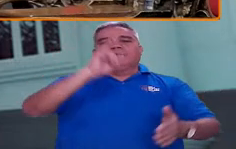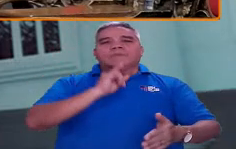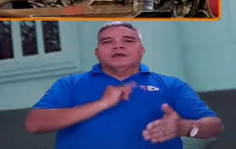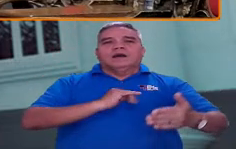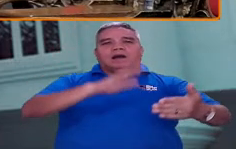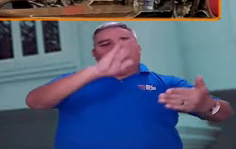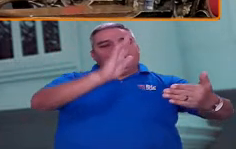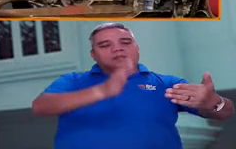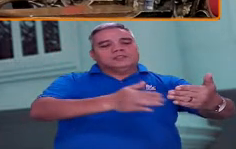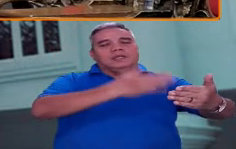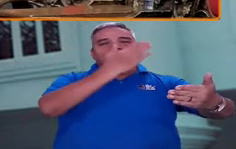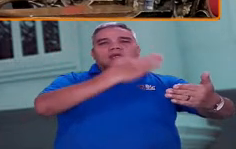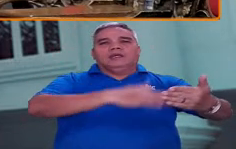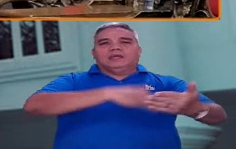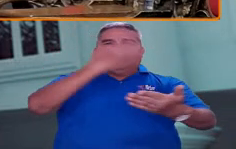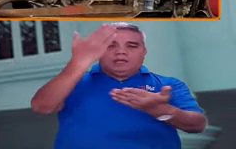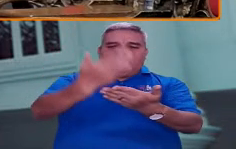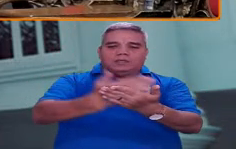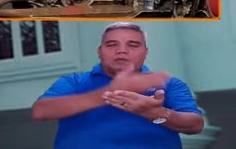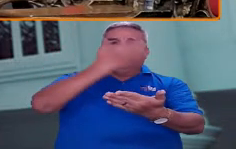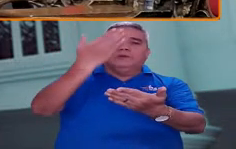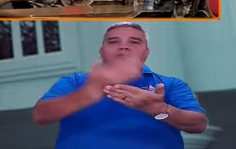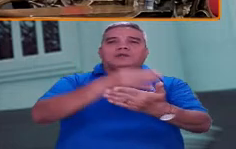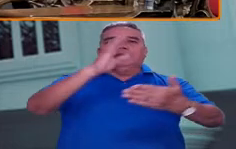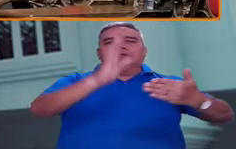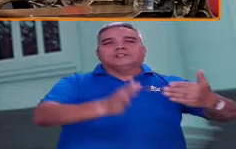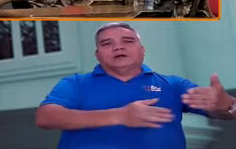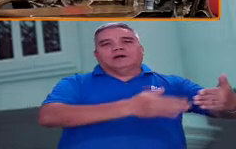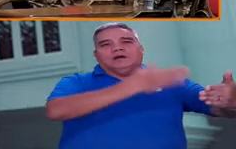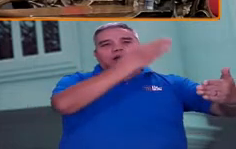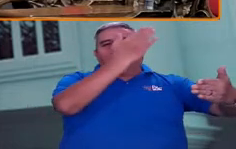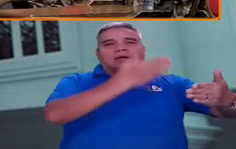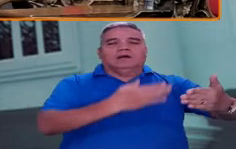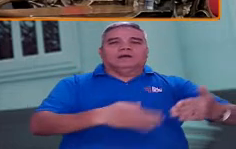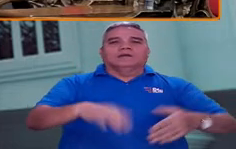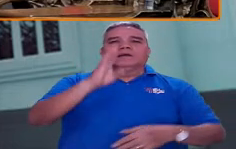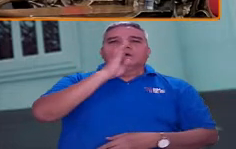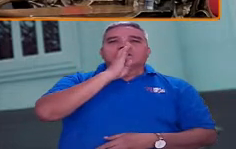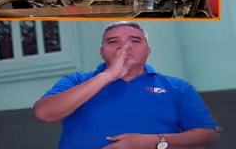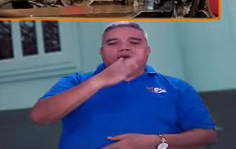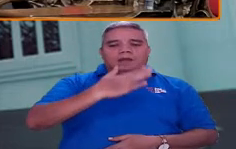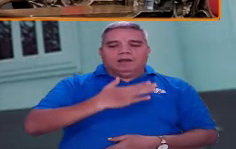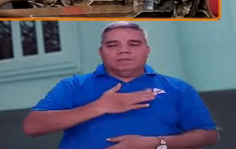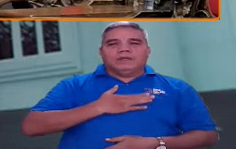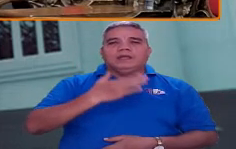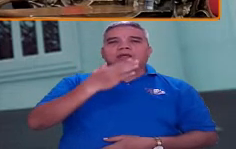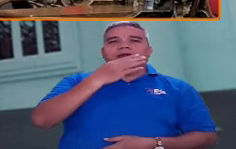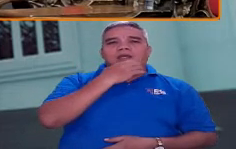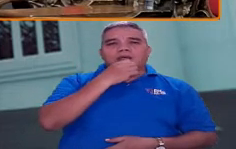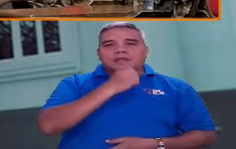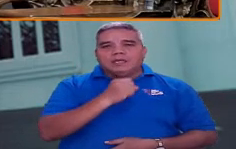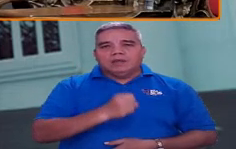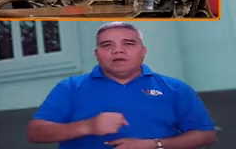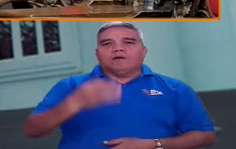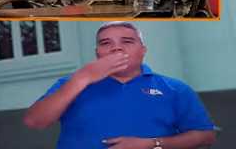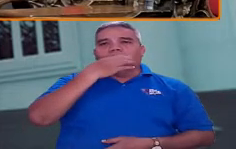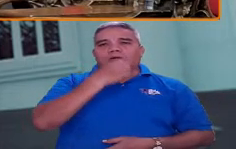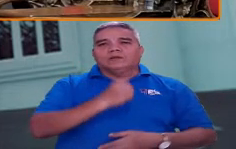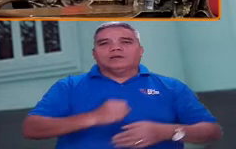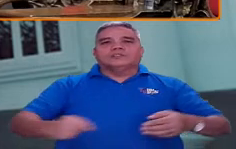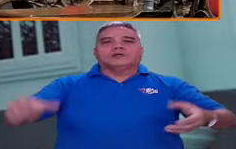glory I sing the new, new song, 'twill be